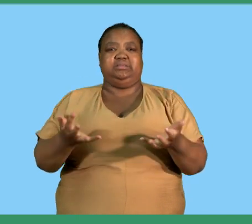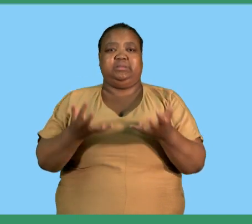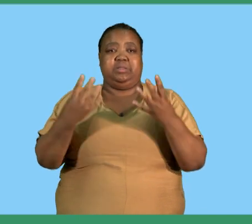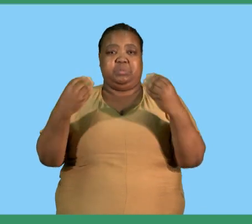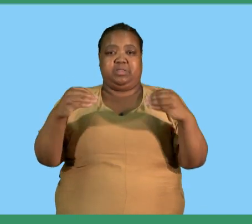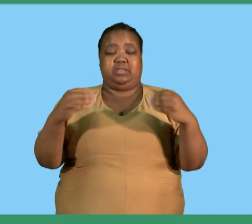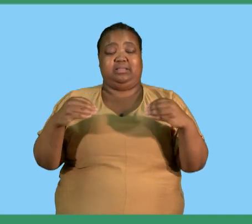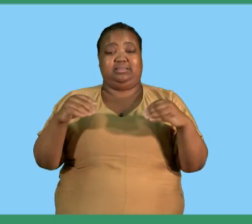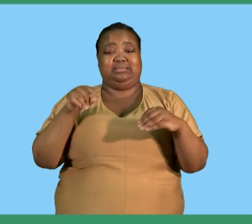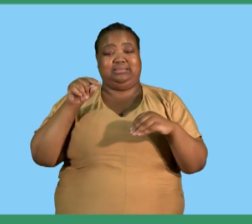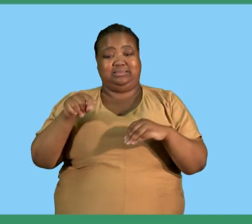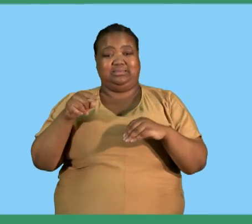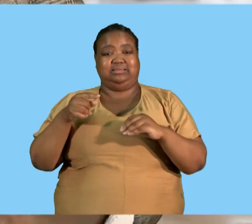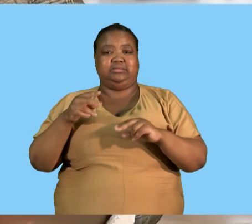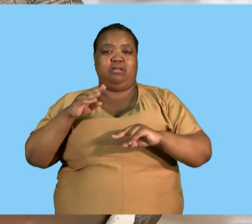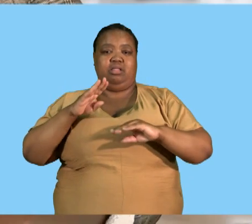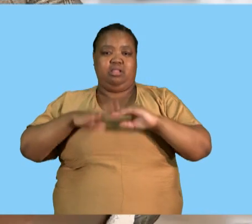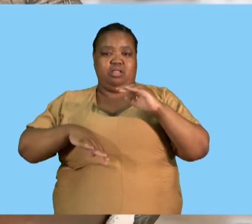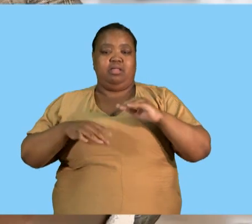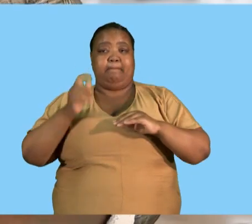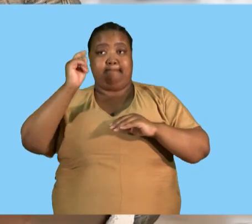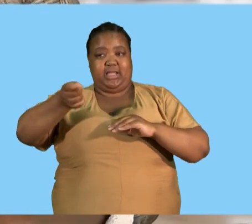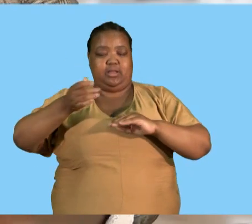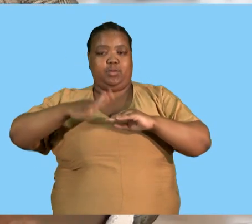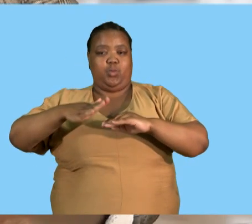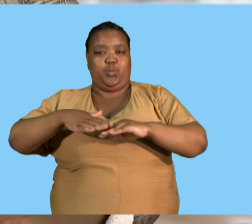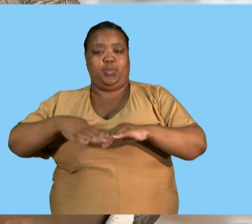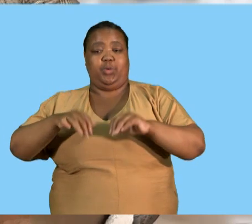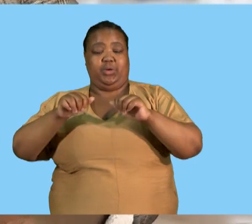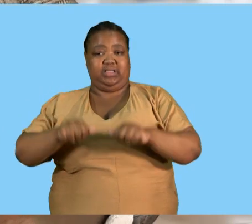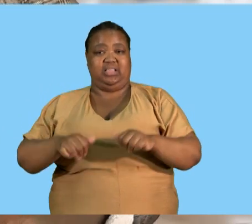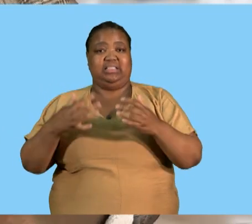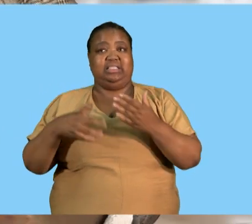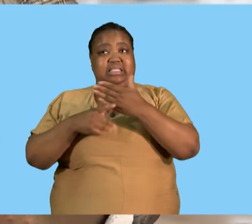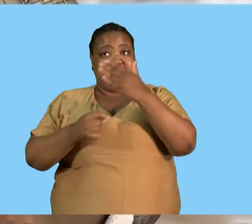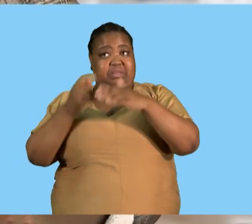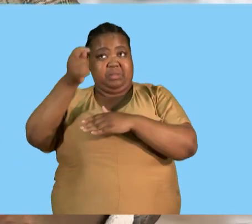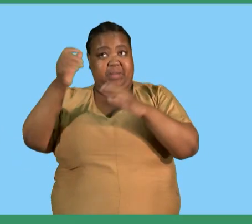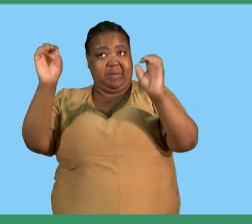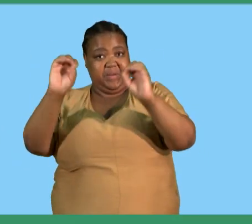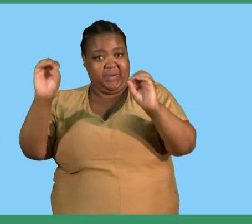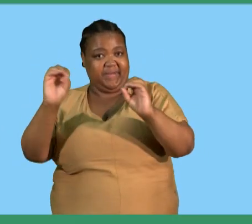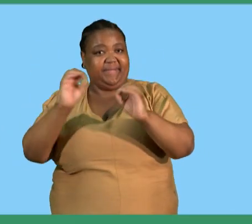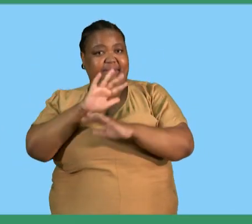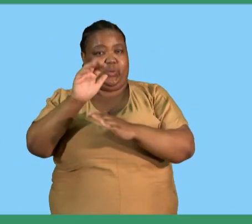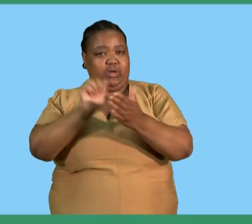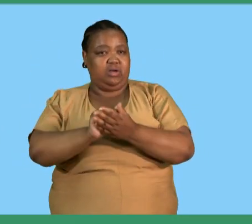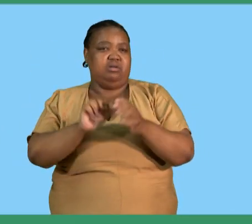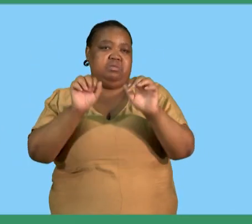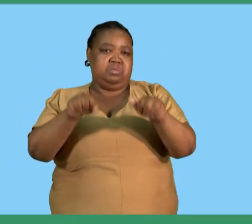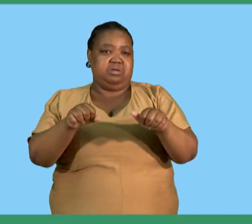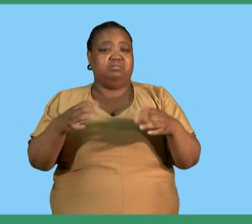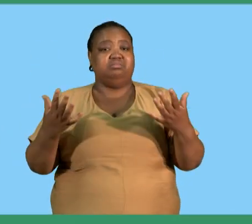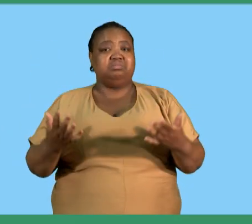fines for evading tax. It is unethical. It is also illegal to evade tax. Tax evasion may